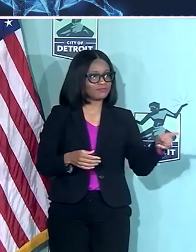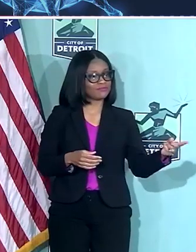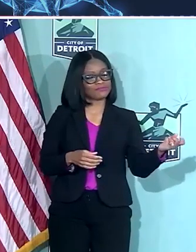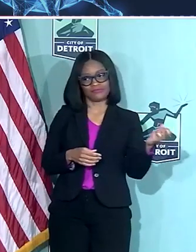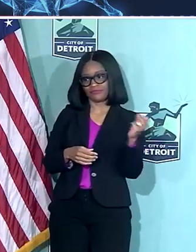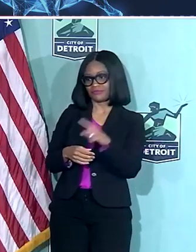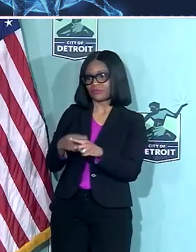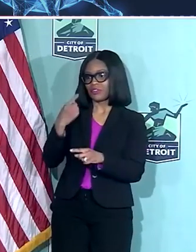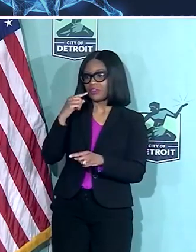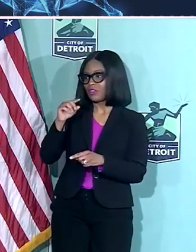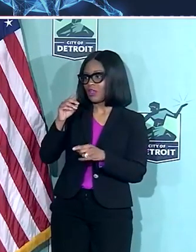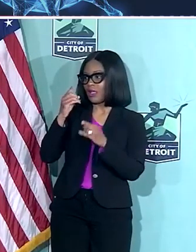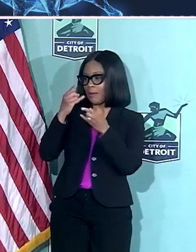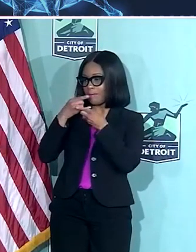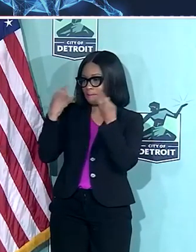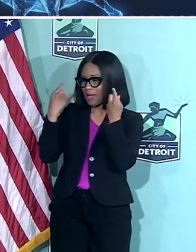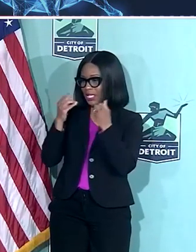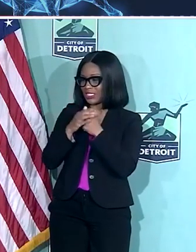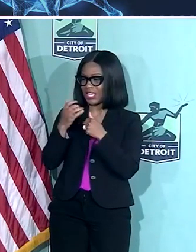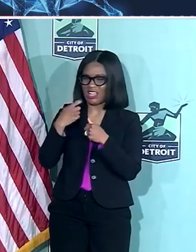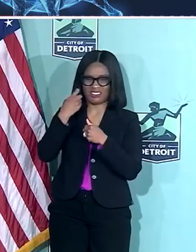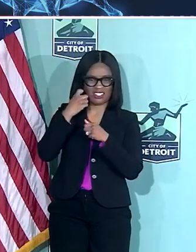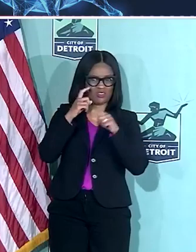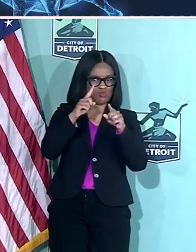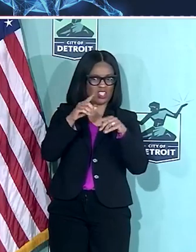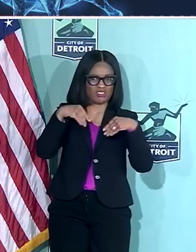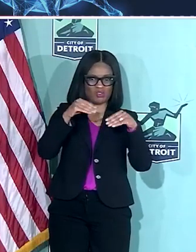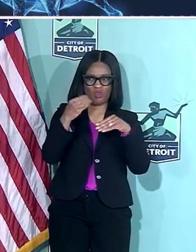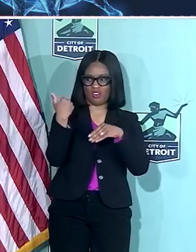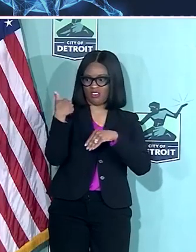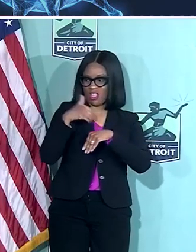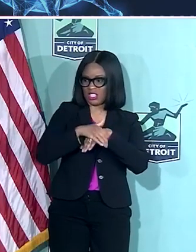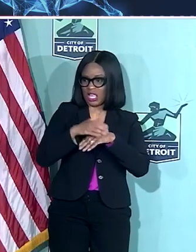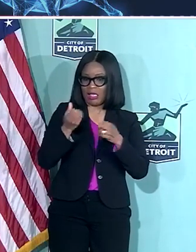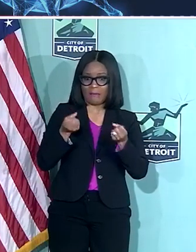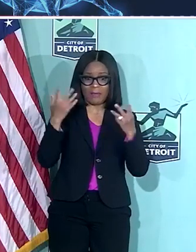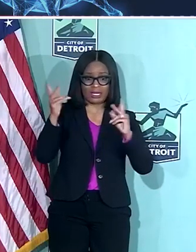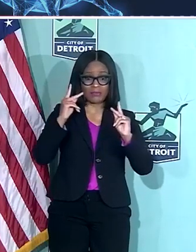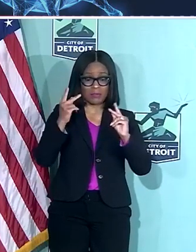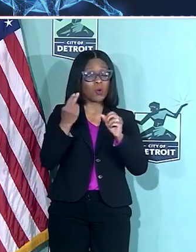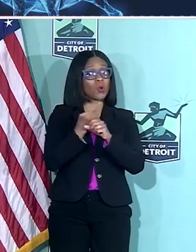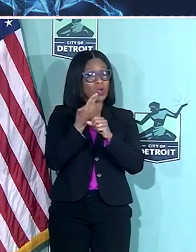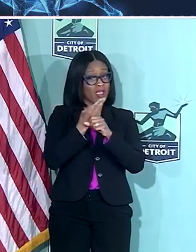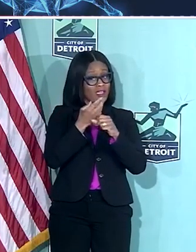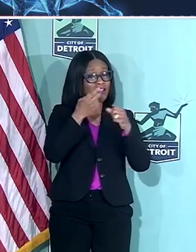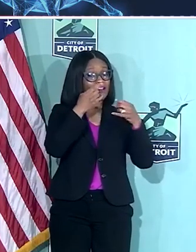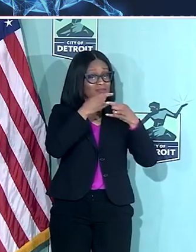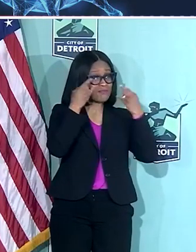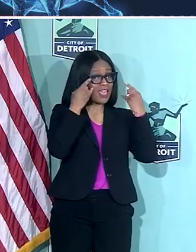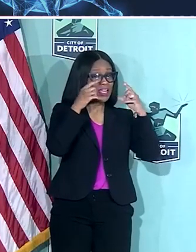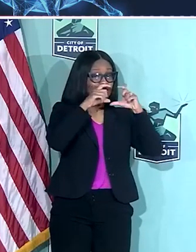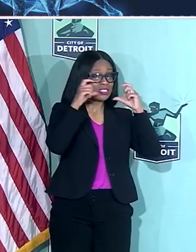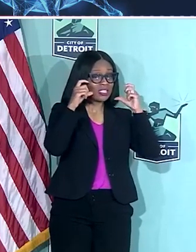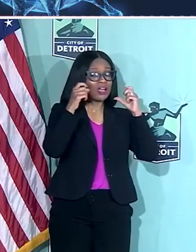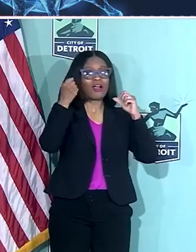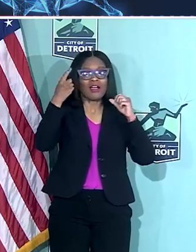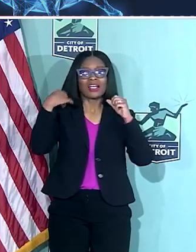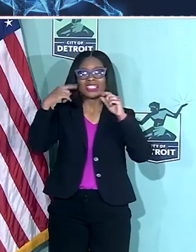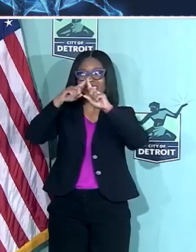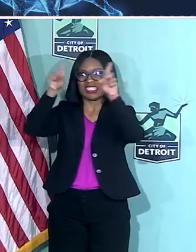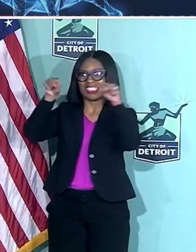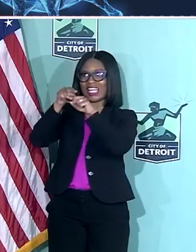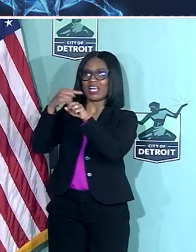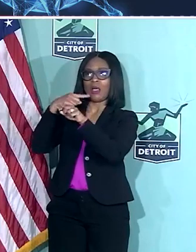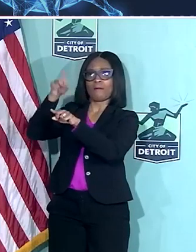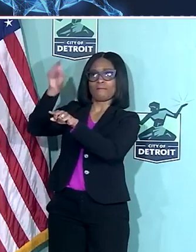masks, I was just at a store last night where many people were wearing masks. There's a sign that says you must wear a